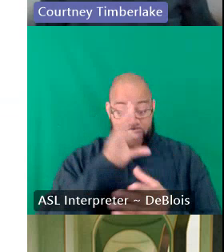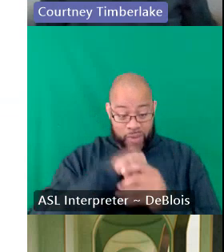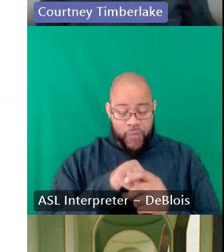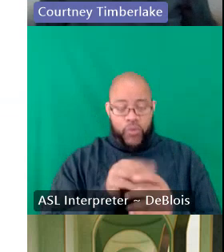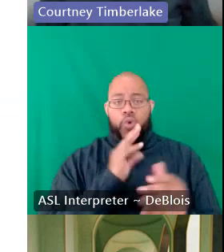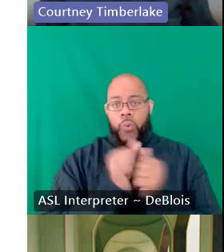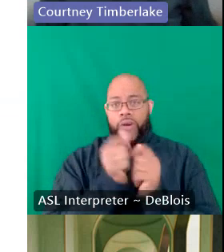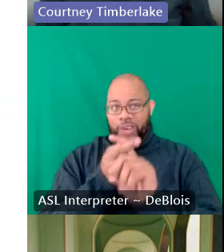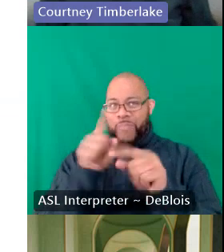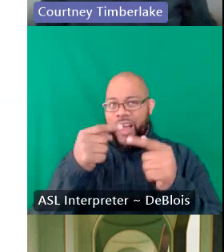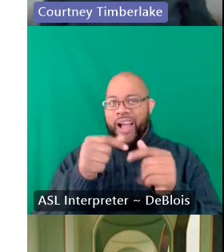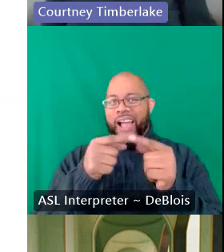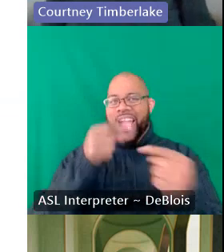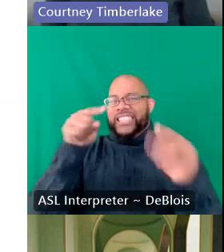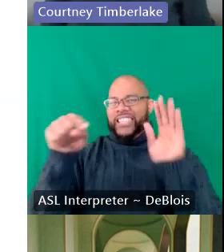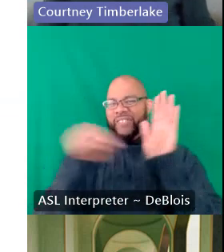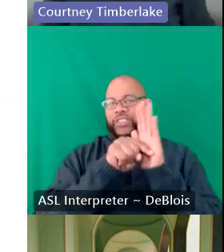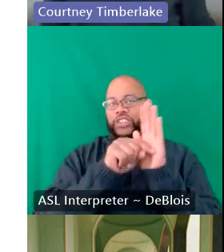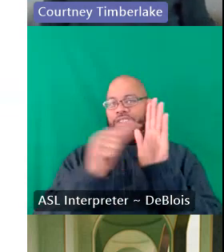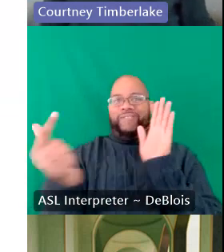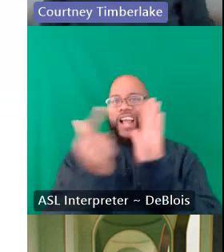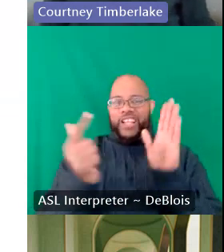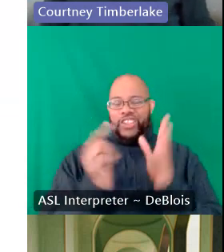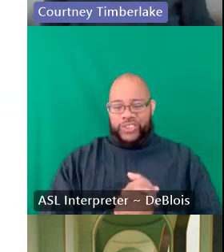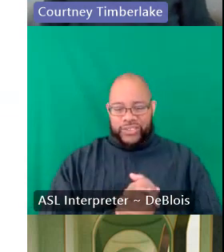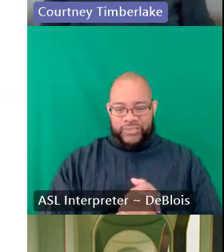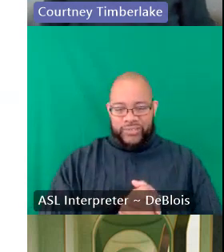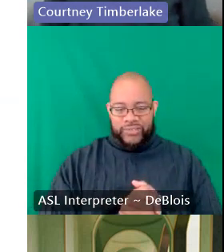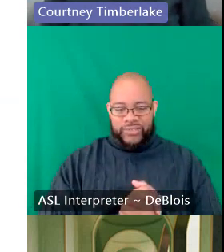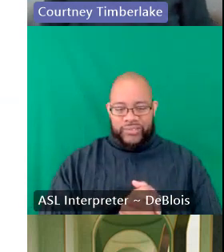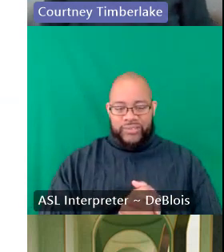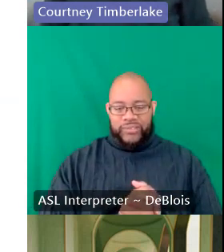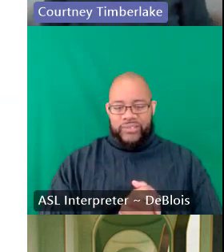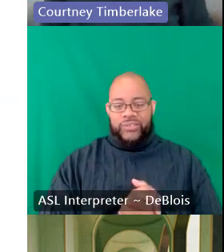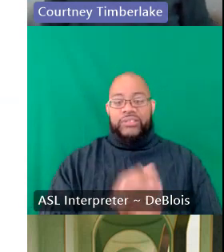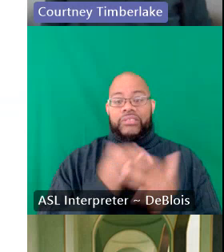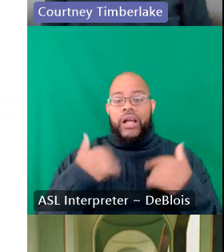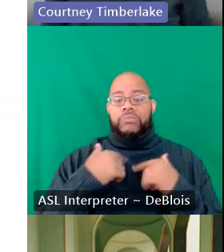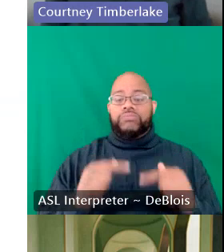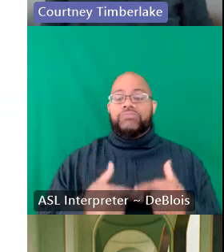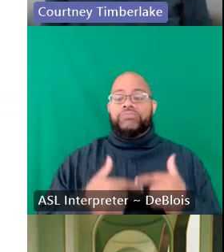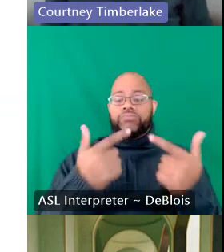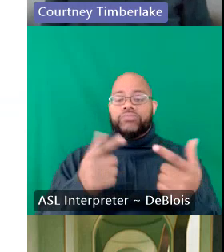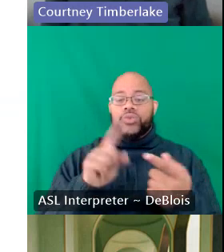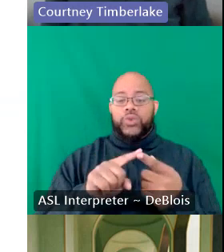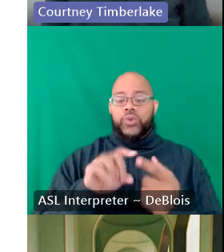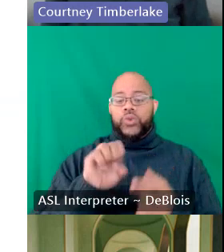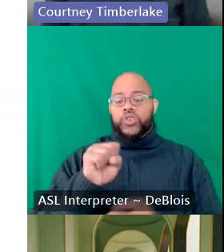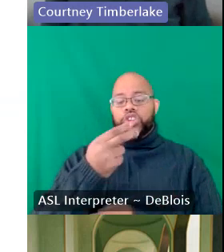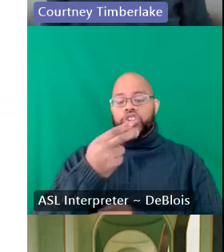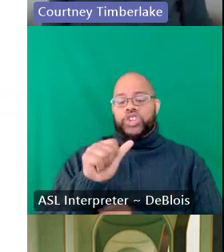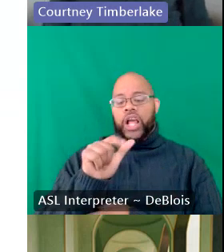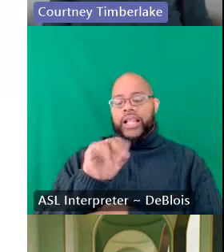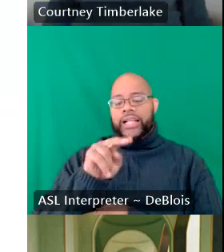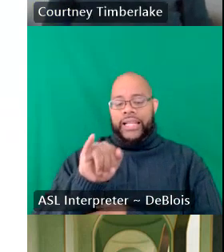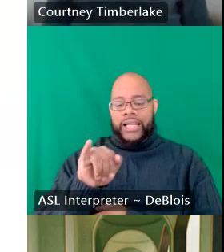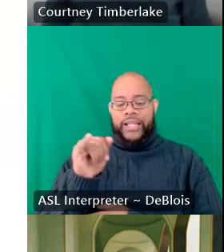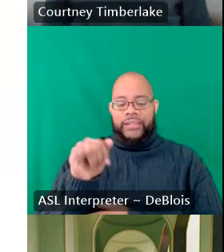friends about Anti-Deficiency Act violations. So with that, I'll turn it over to Shalini for her